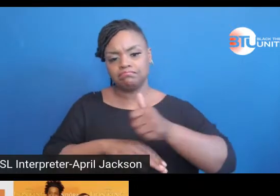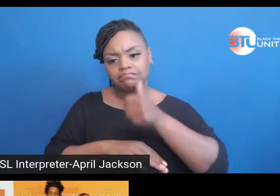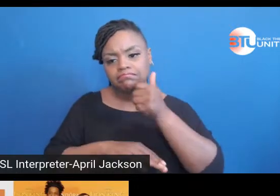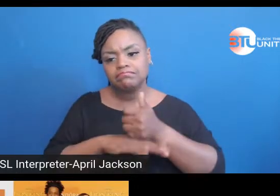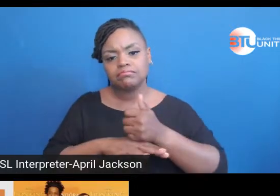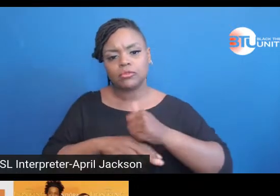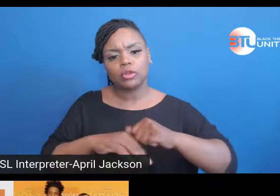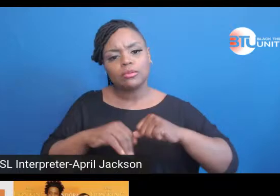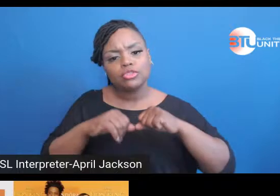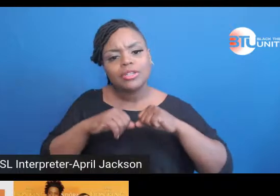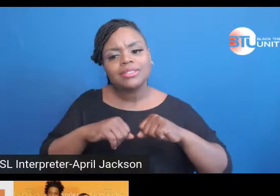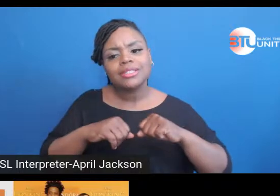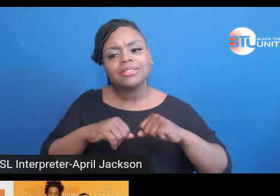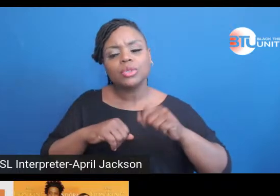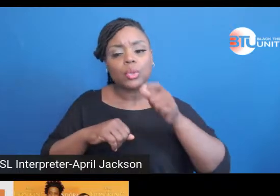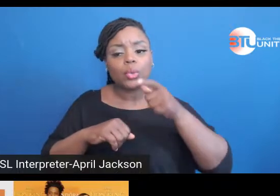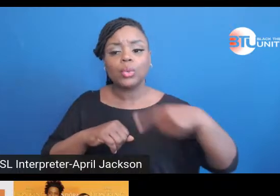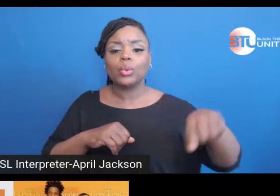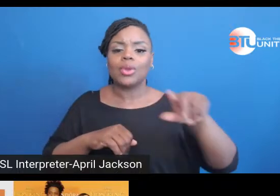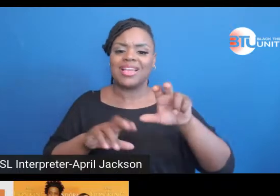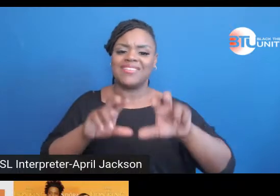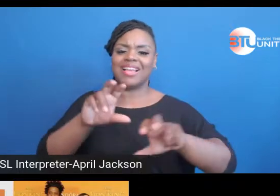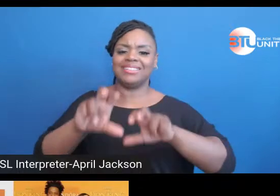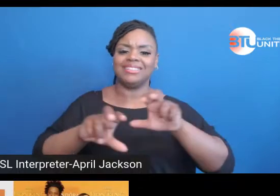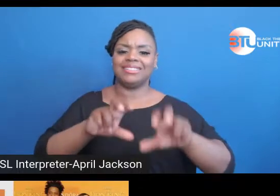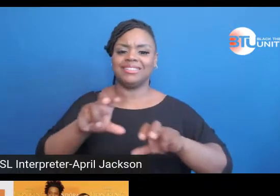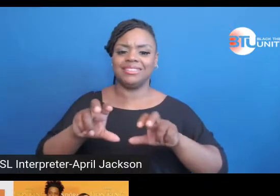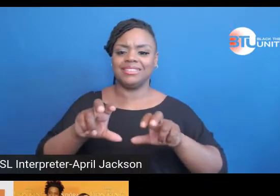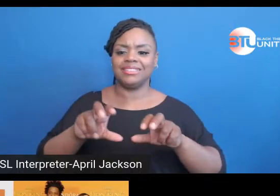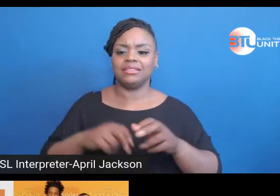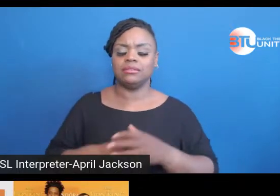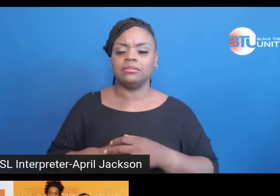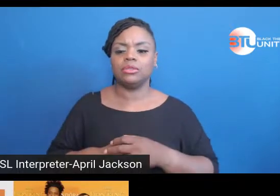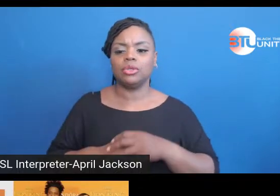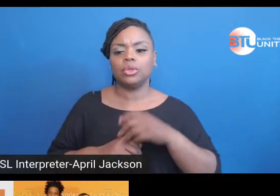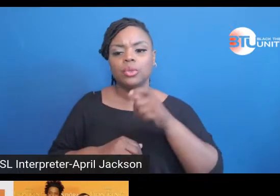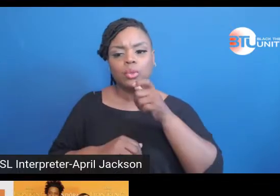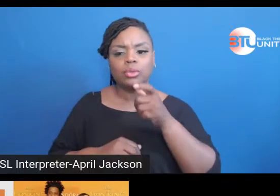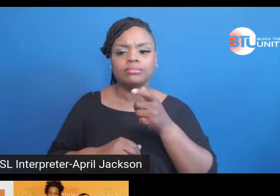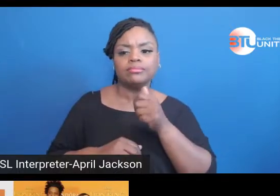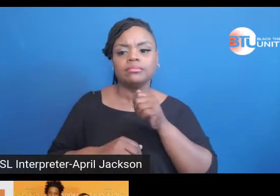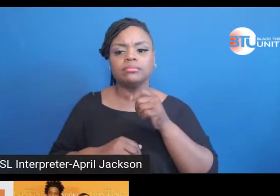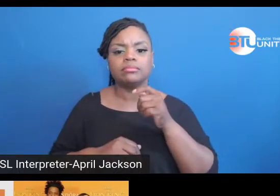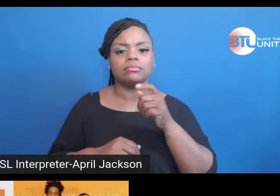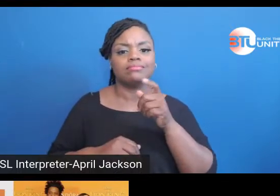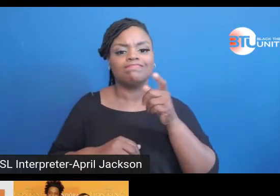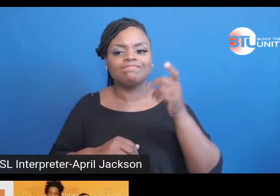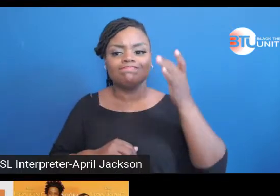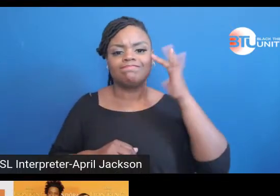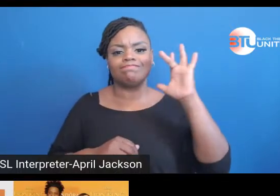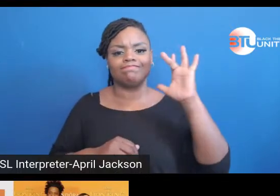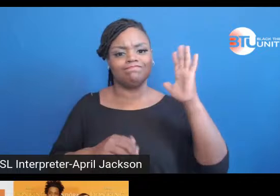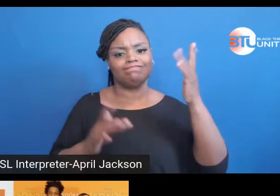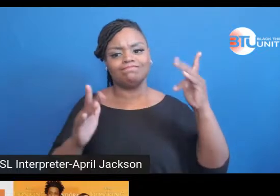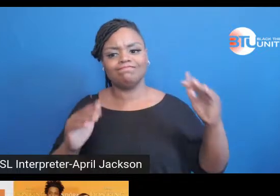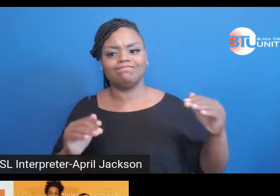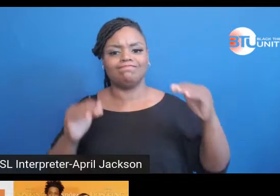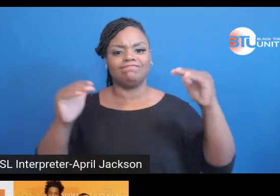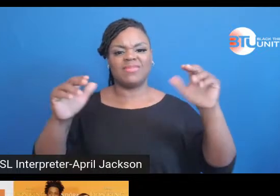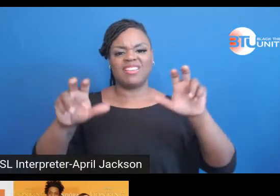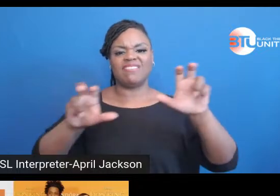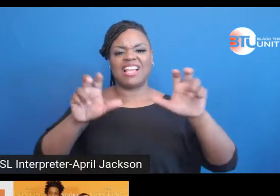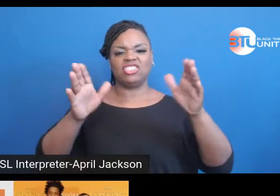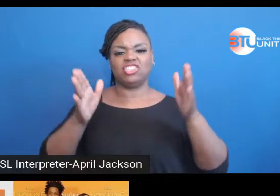investors who aren't considered sort of sophisticated investors or accredited investors. The reason why these laws came